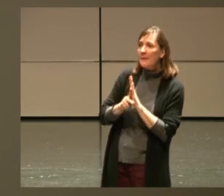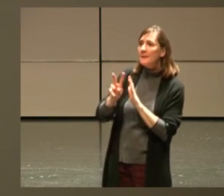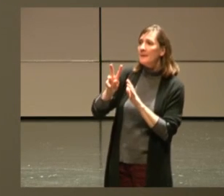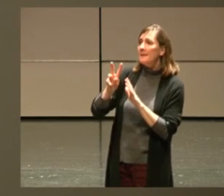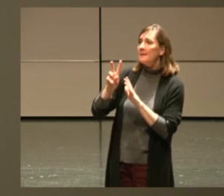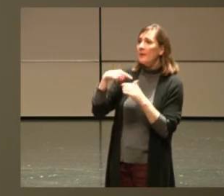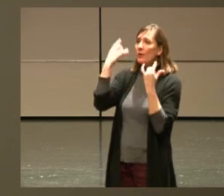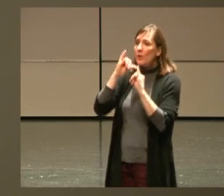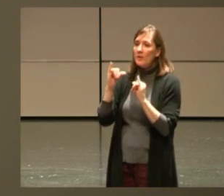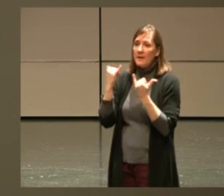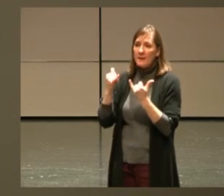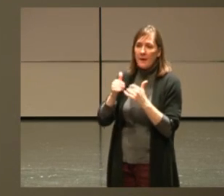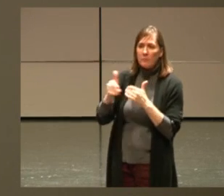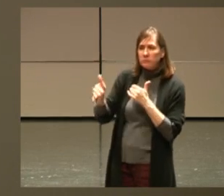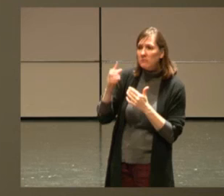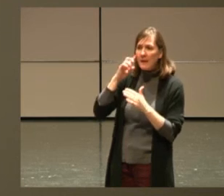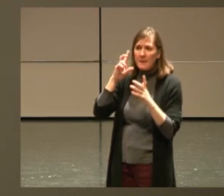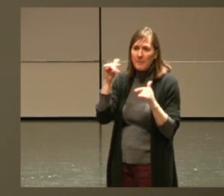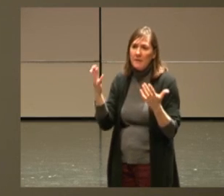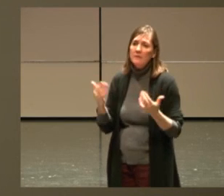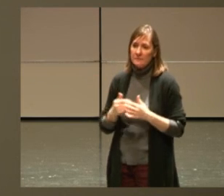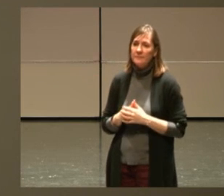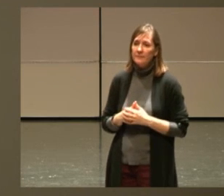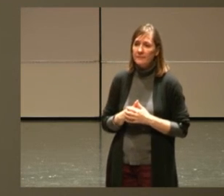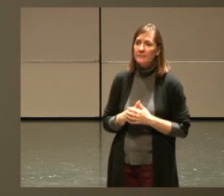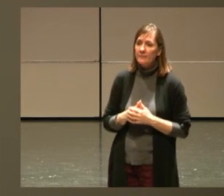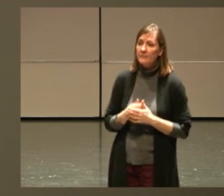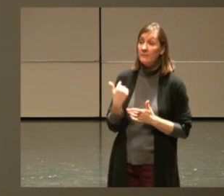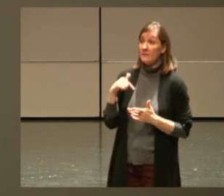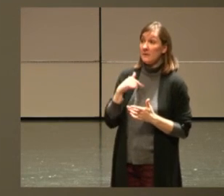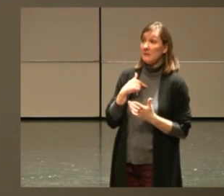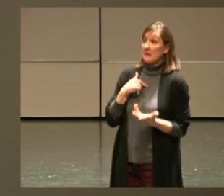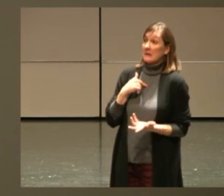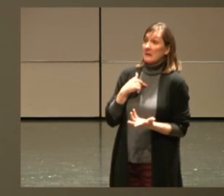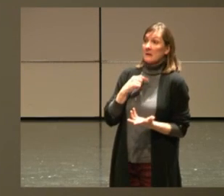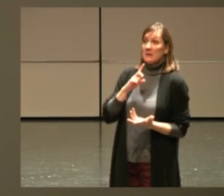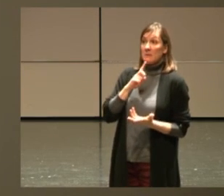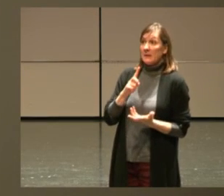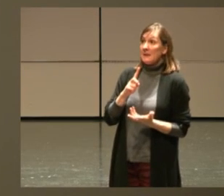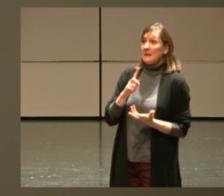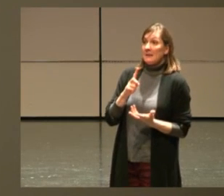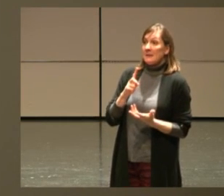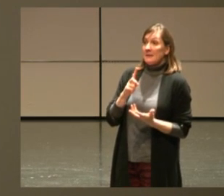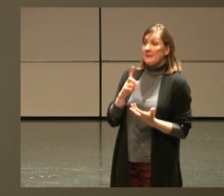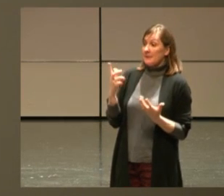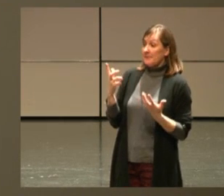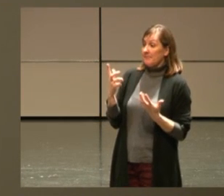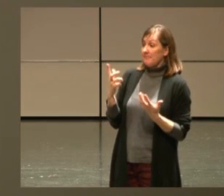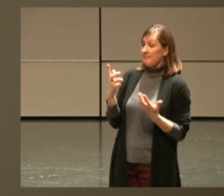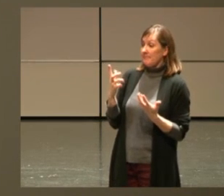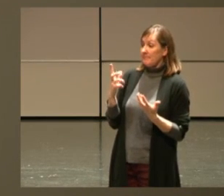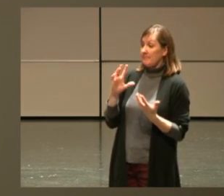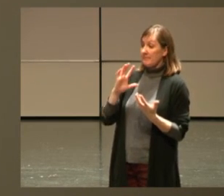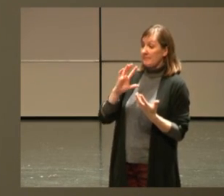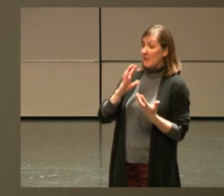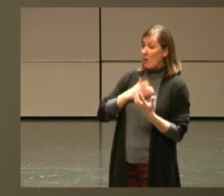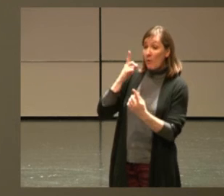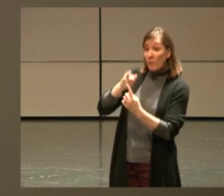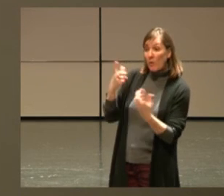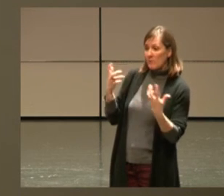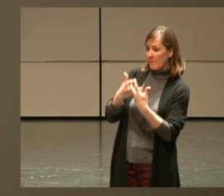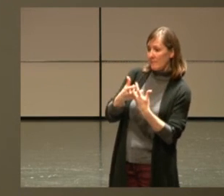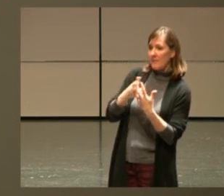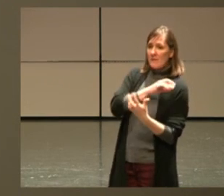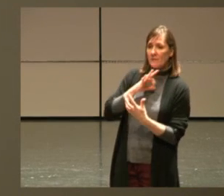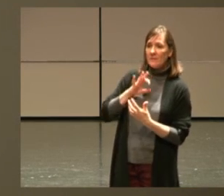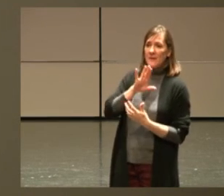that. But we basically are very much, we're almost in complete alignment with the faculty resolution in terms of all the stance and